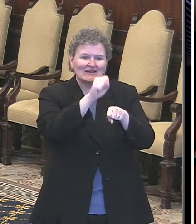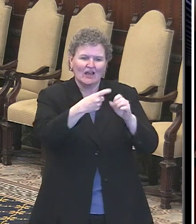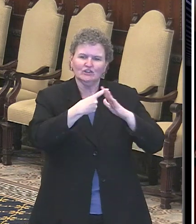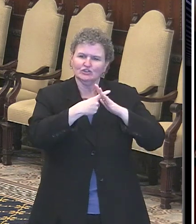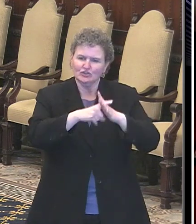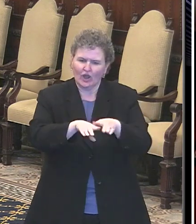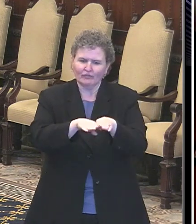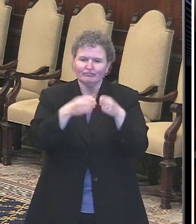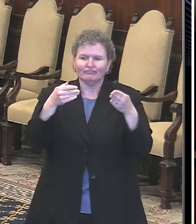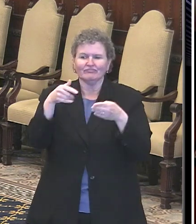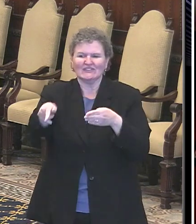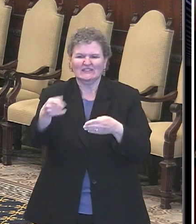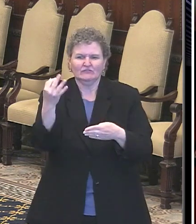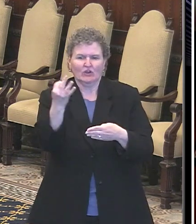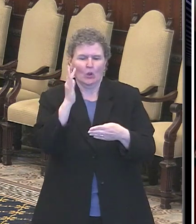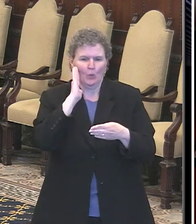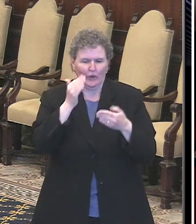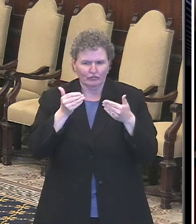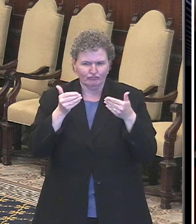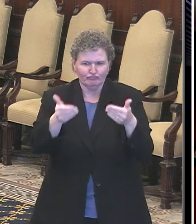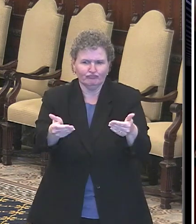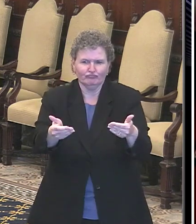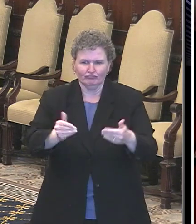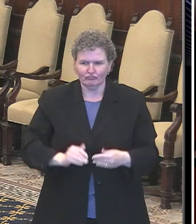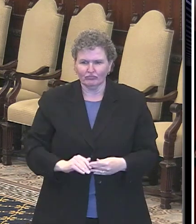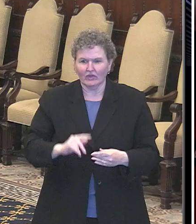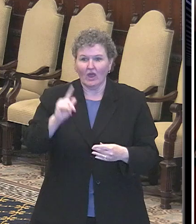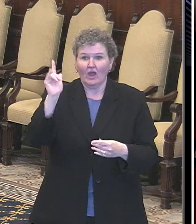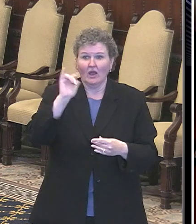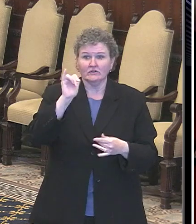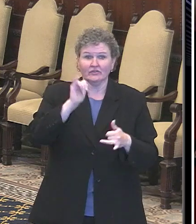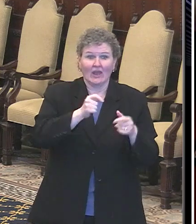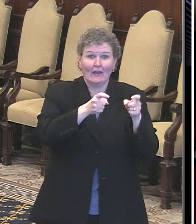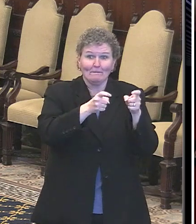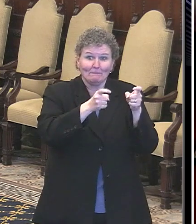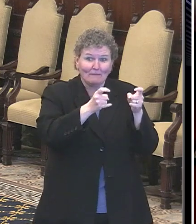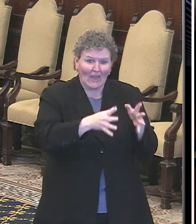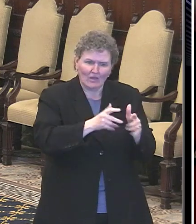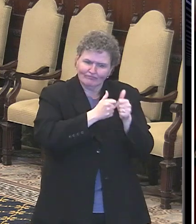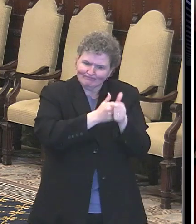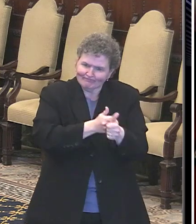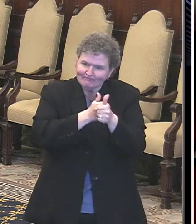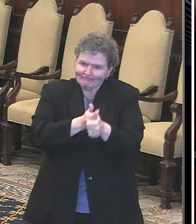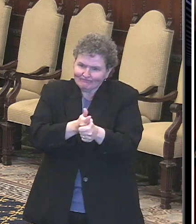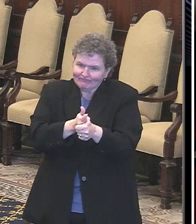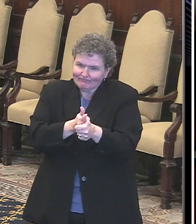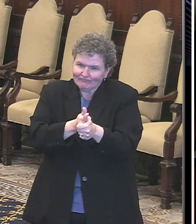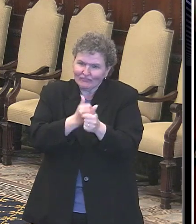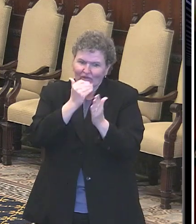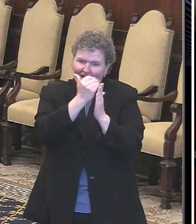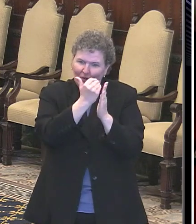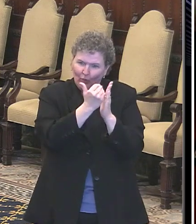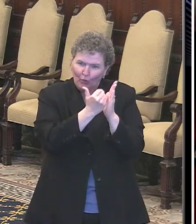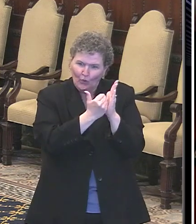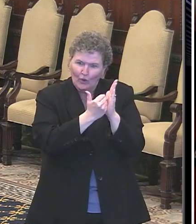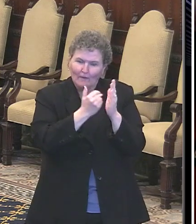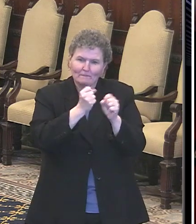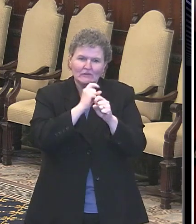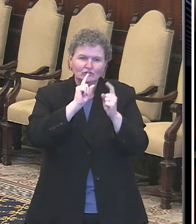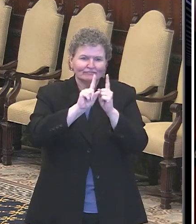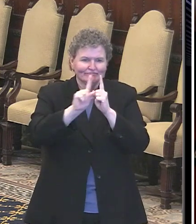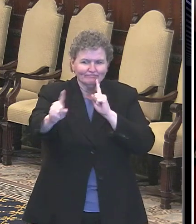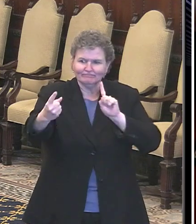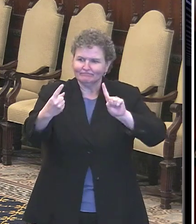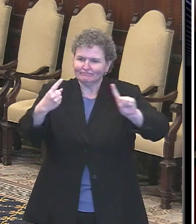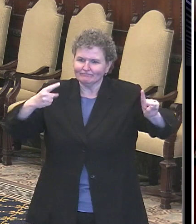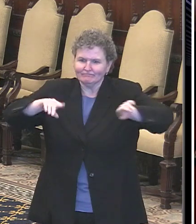Friday in Philadelphia on this Friday. Construction managers and workers will have to consistently follow practices, keep their workers and the community safe. I'm confident